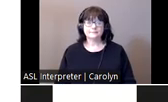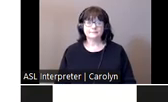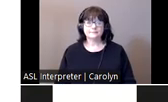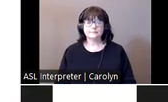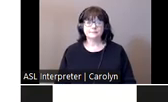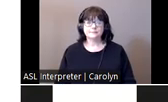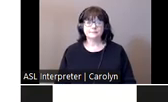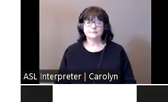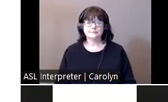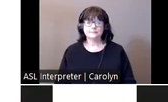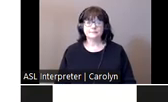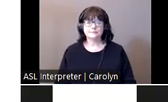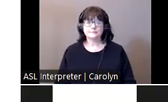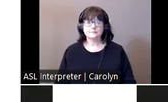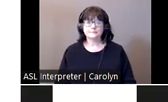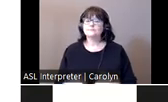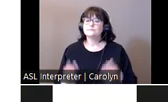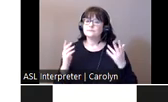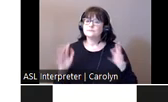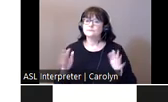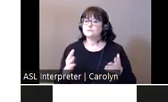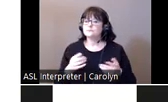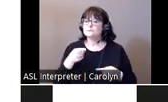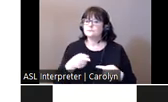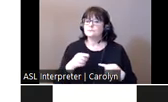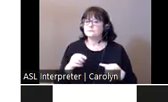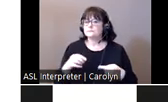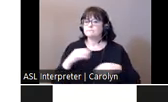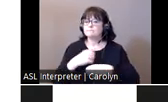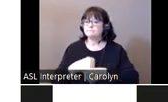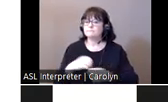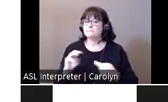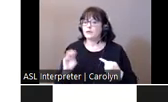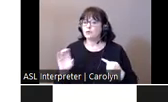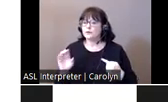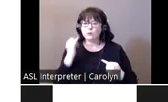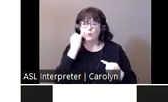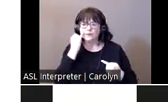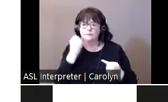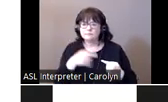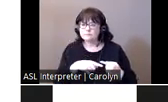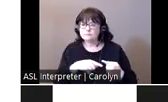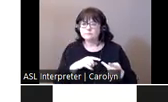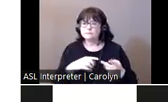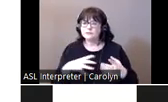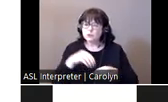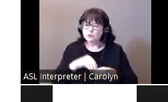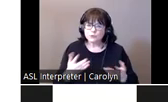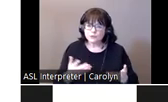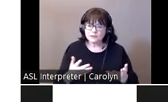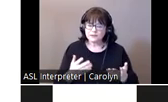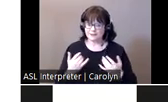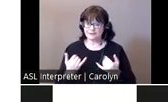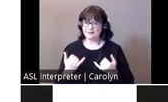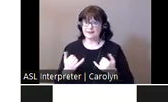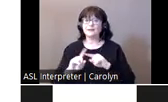So we've talked a lot about the what and the definition and the different features of micro-credentials. So we'll talk a little bit about a few examples right